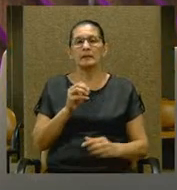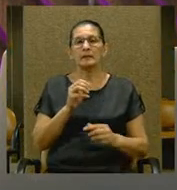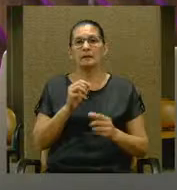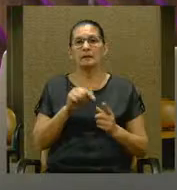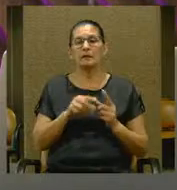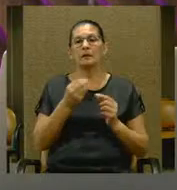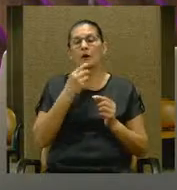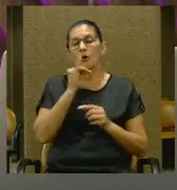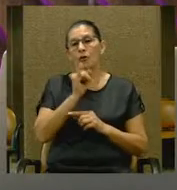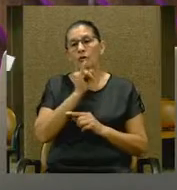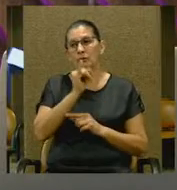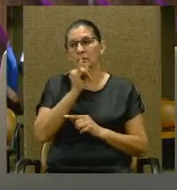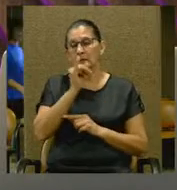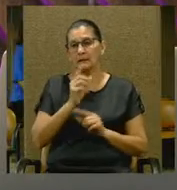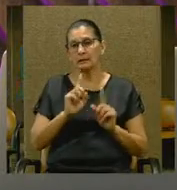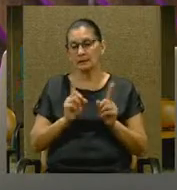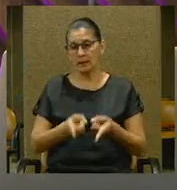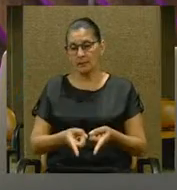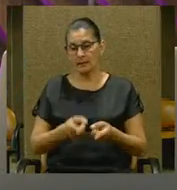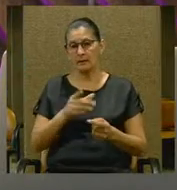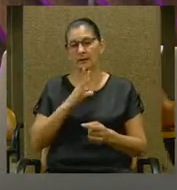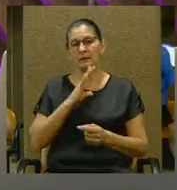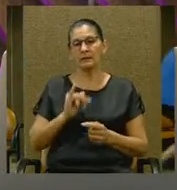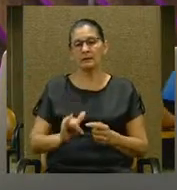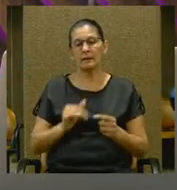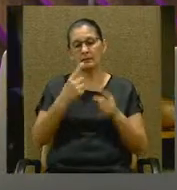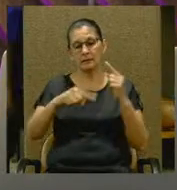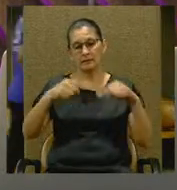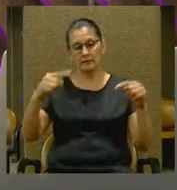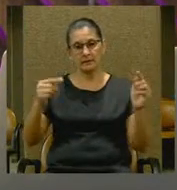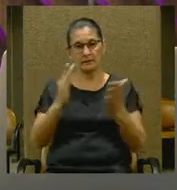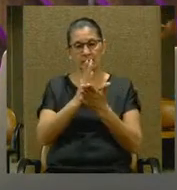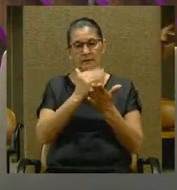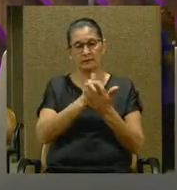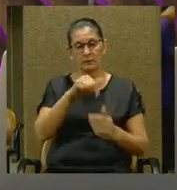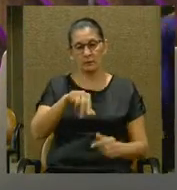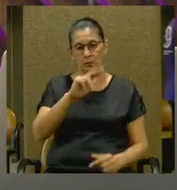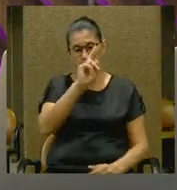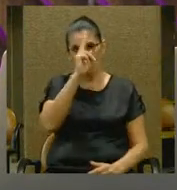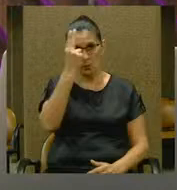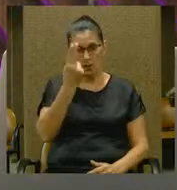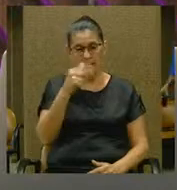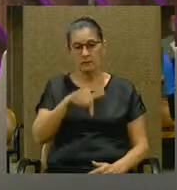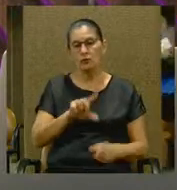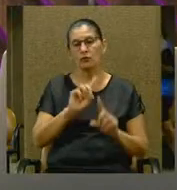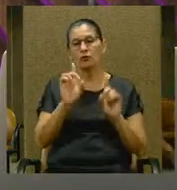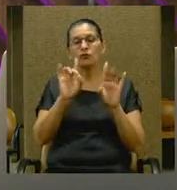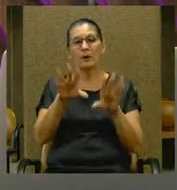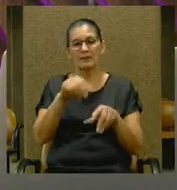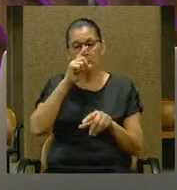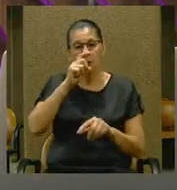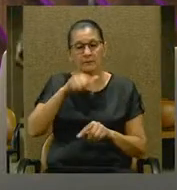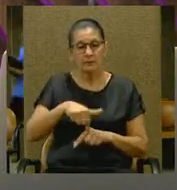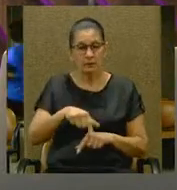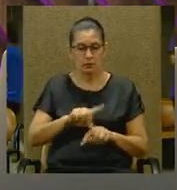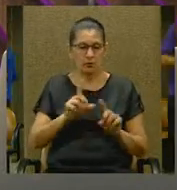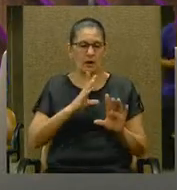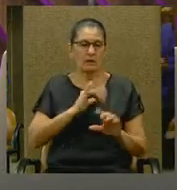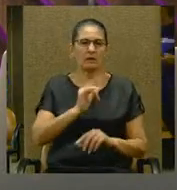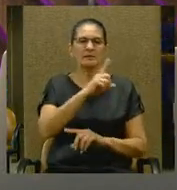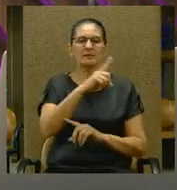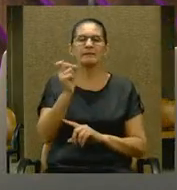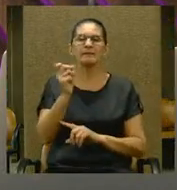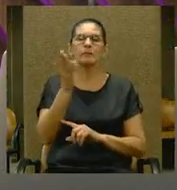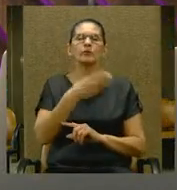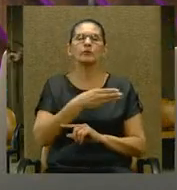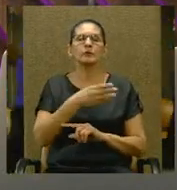the region, and individuals. And we have in various departments of Uruguay